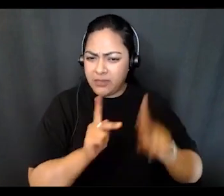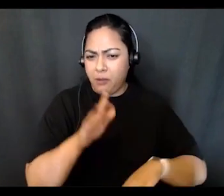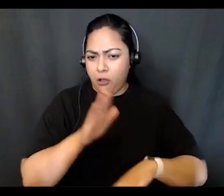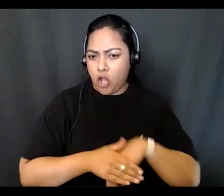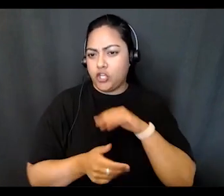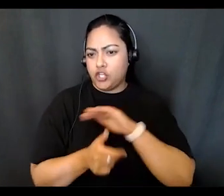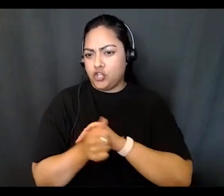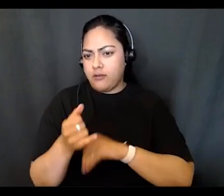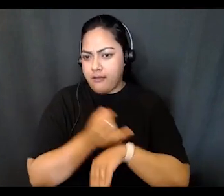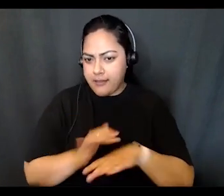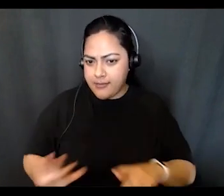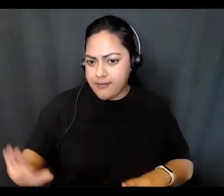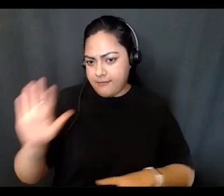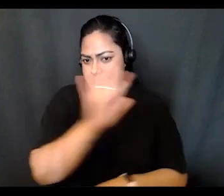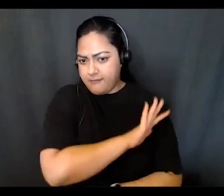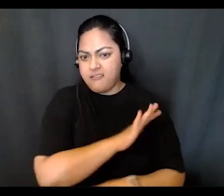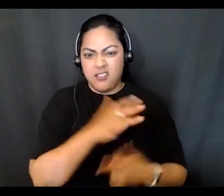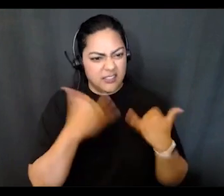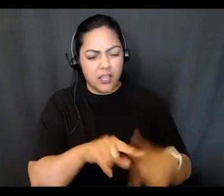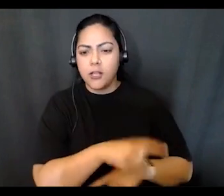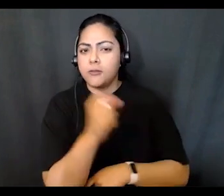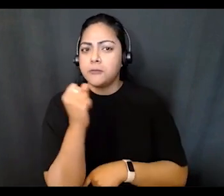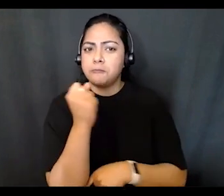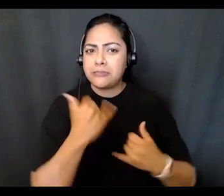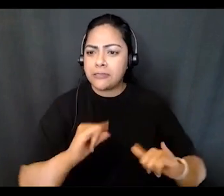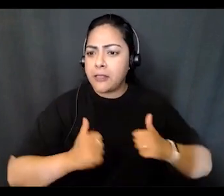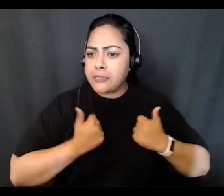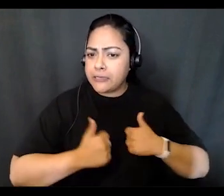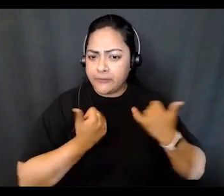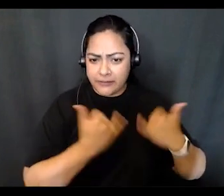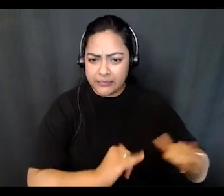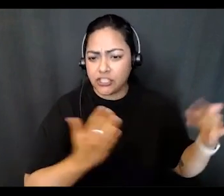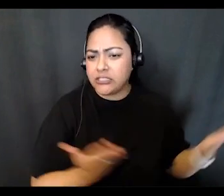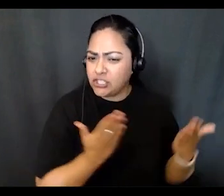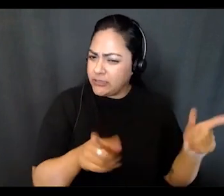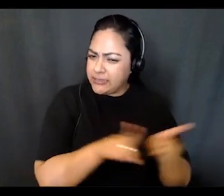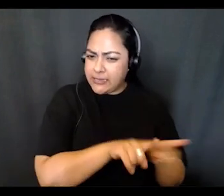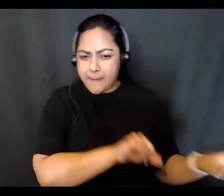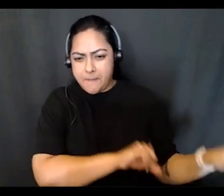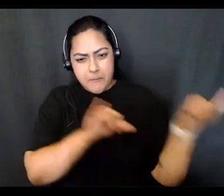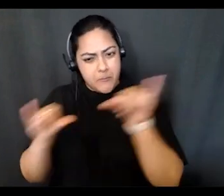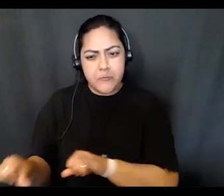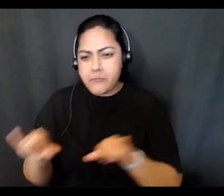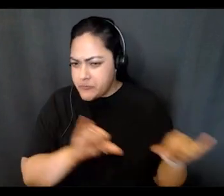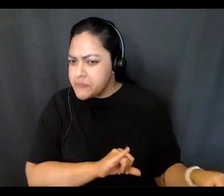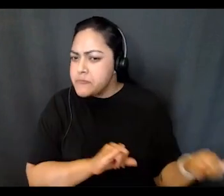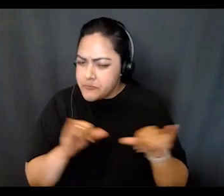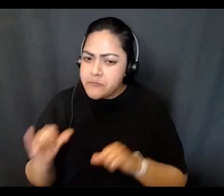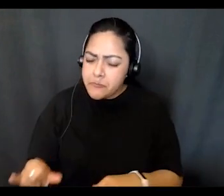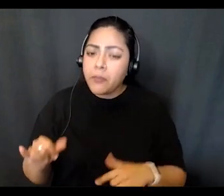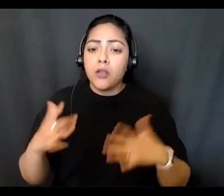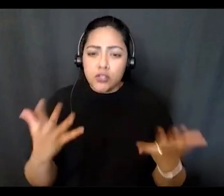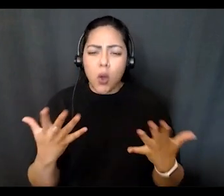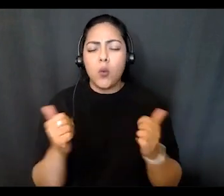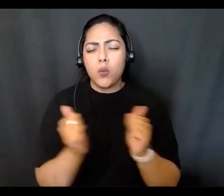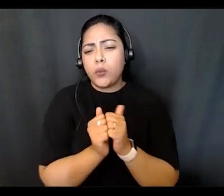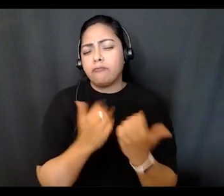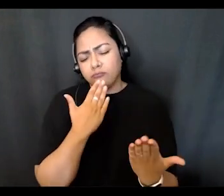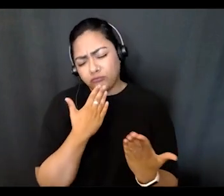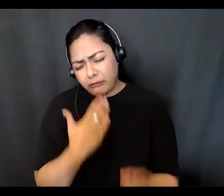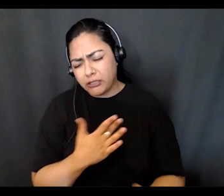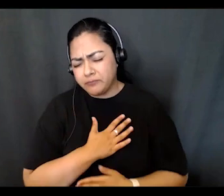Island also has not eradicated Indigenous people, and they maintain their own indigeneity. So it's with